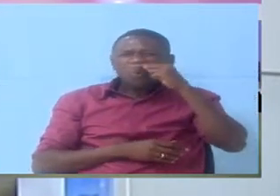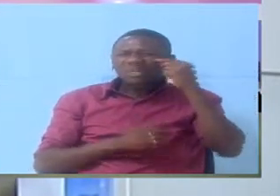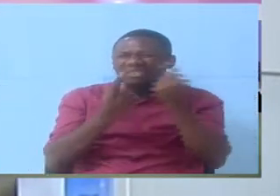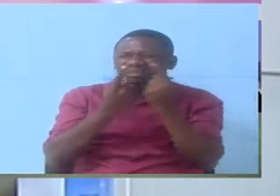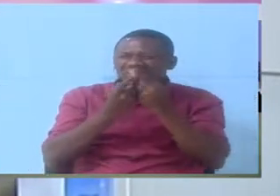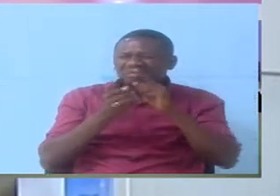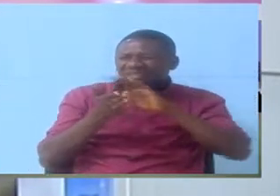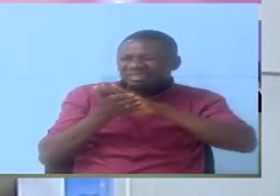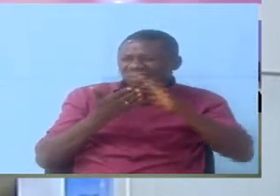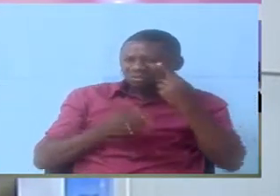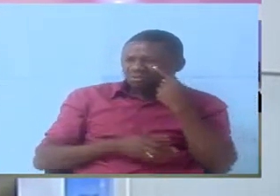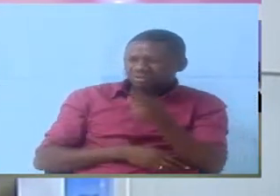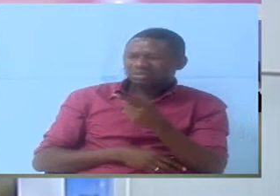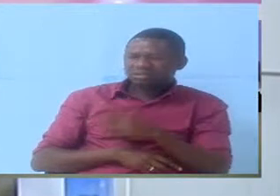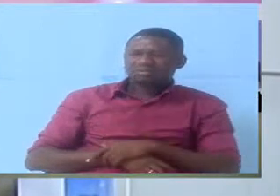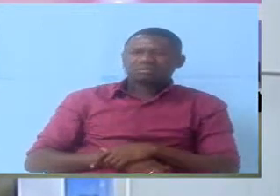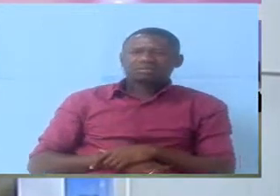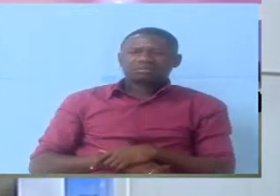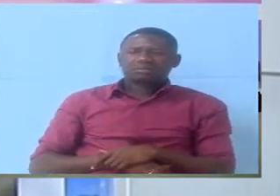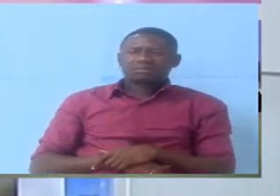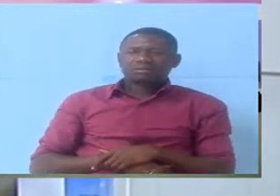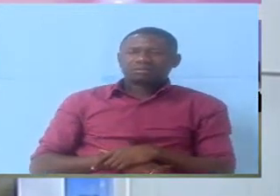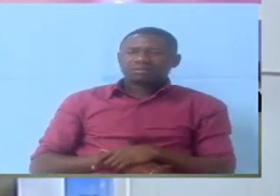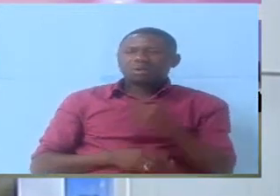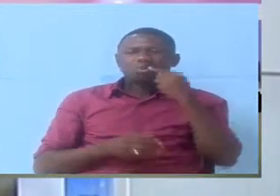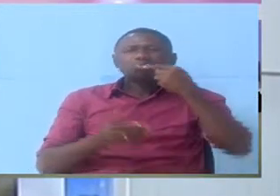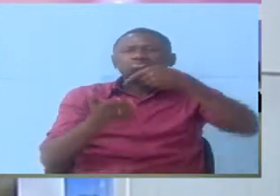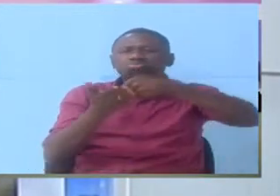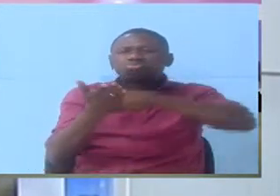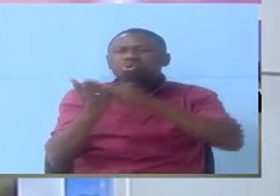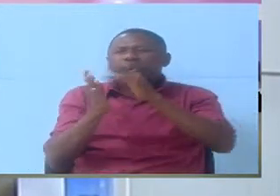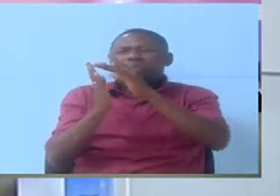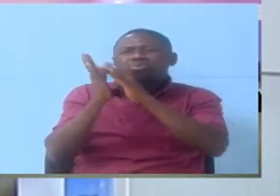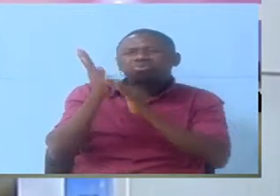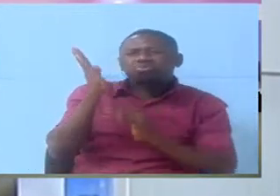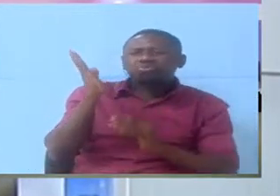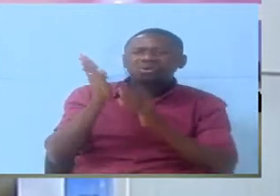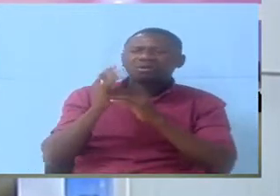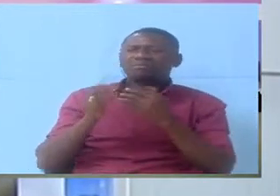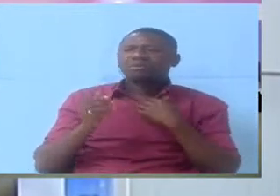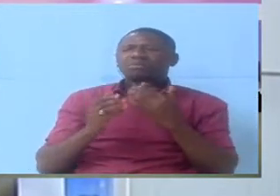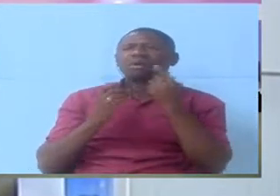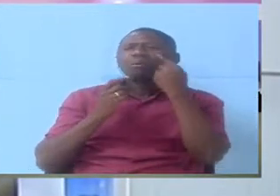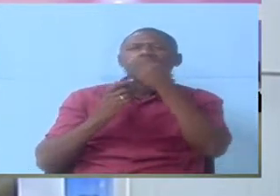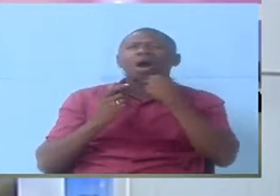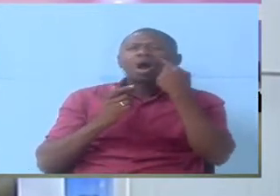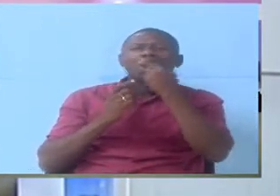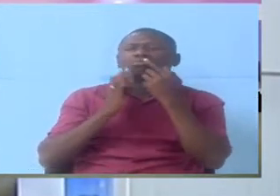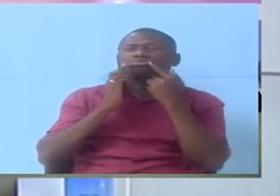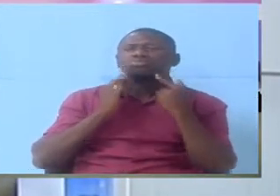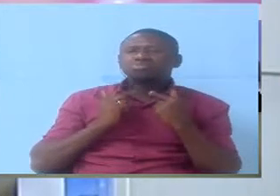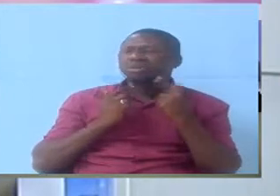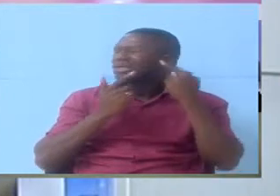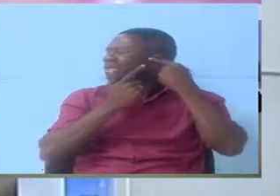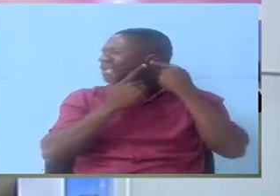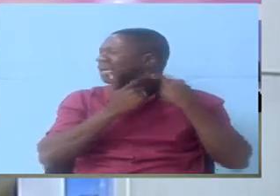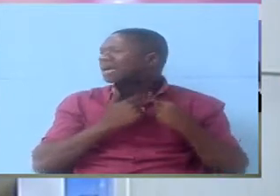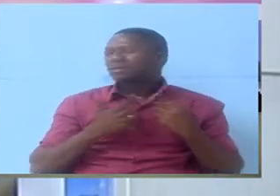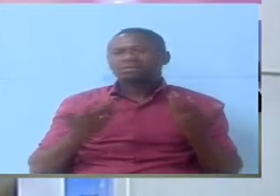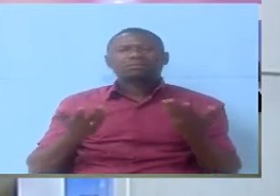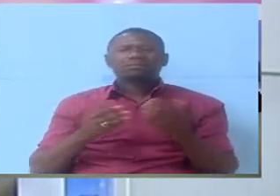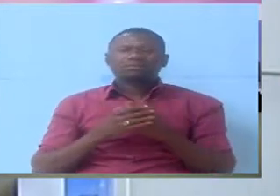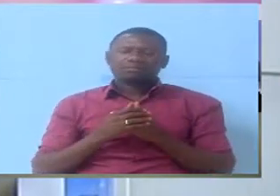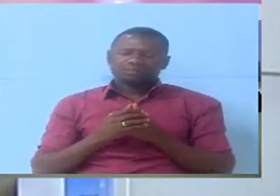blood was also oozing. And fanang yellow bota from the mouth. Adala. And the ears. Anatululu.